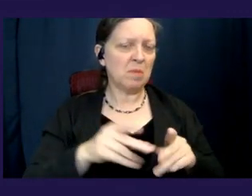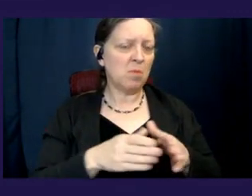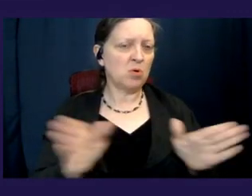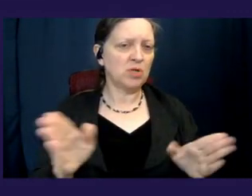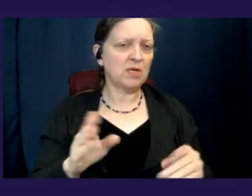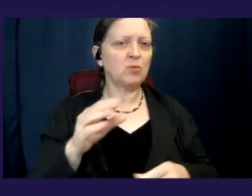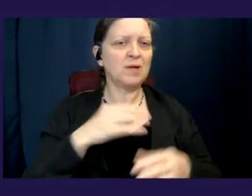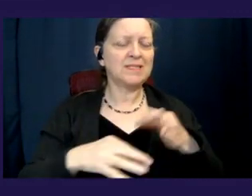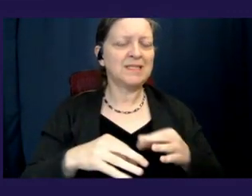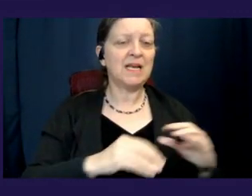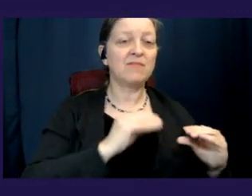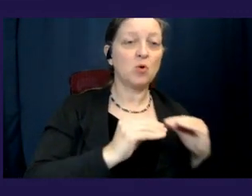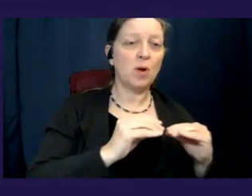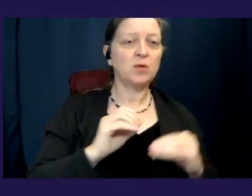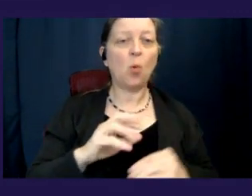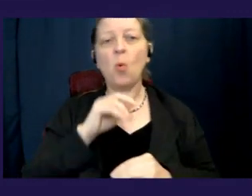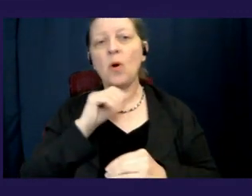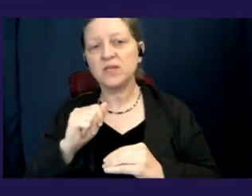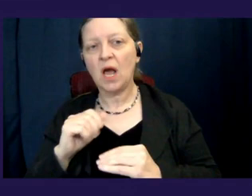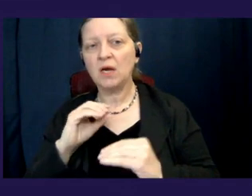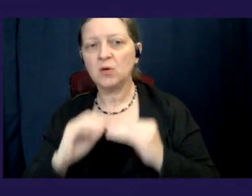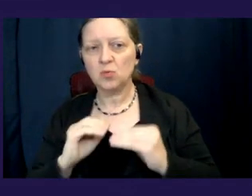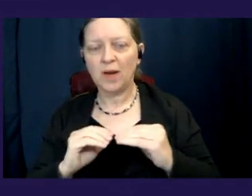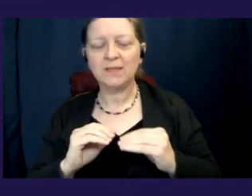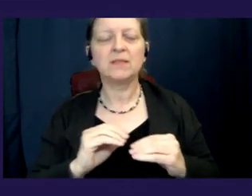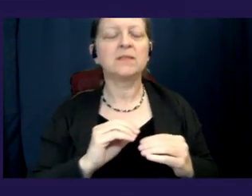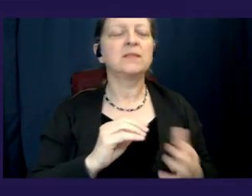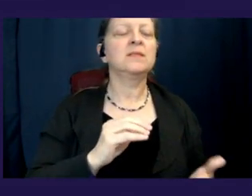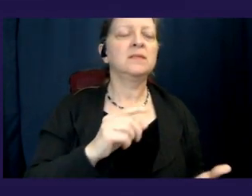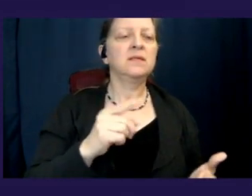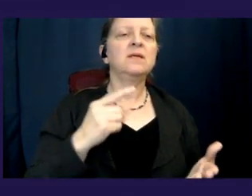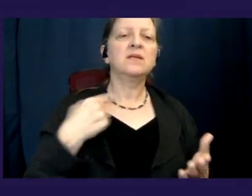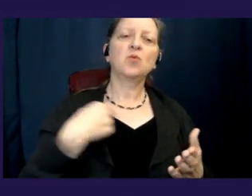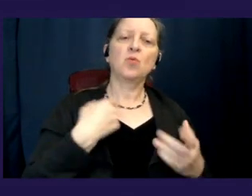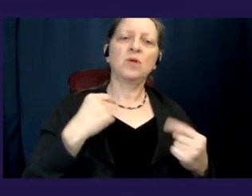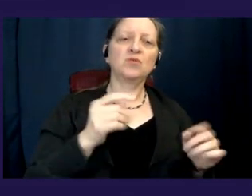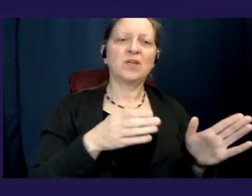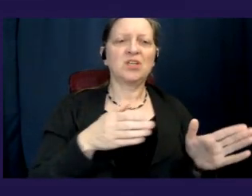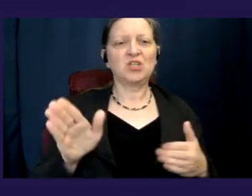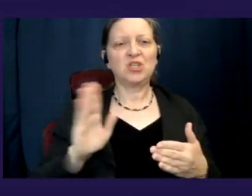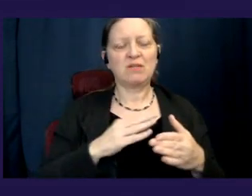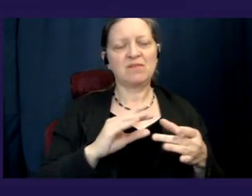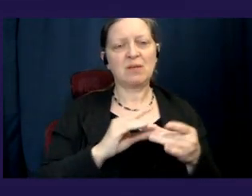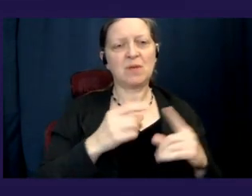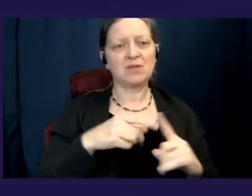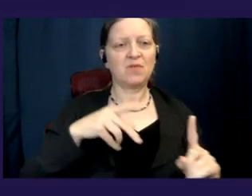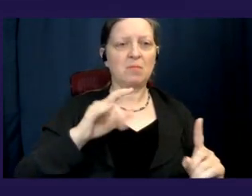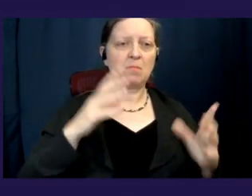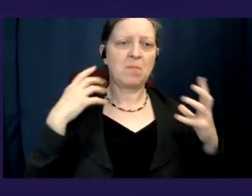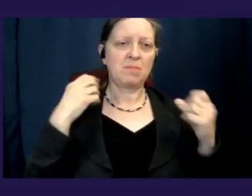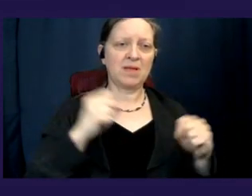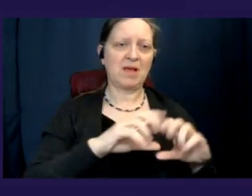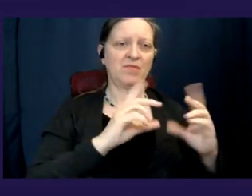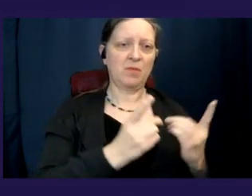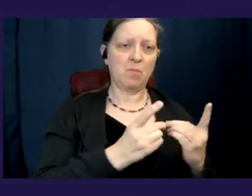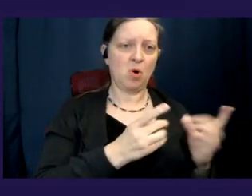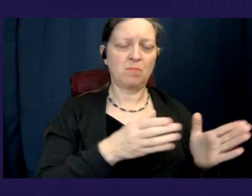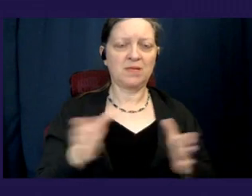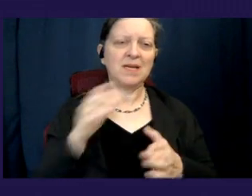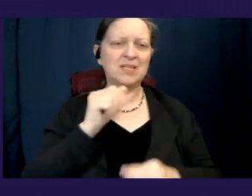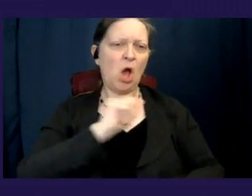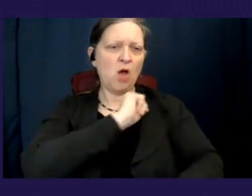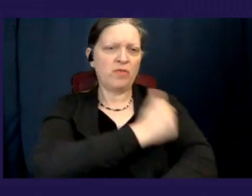that's where we really tried to shift a lot of our messaging from the public health department. And how can we think about that instead of an authoritarian way? How can we